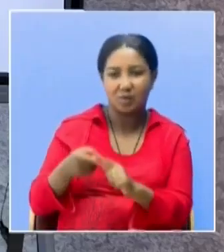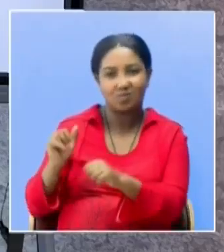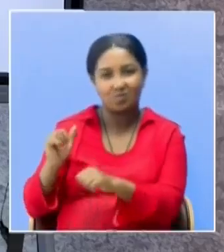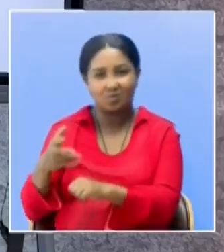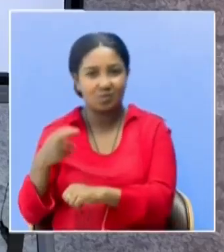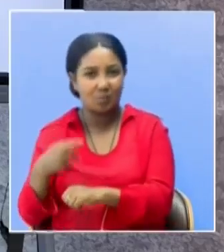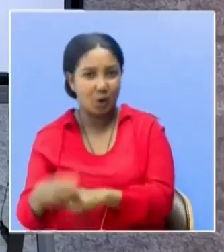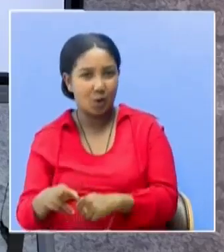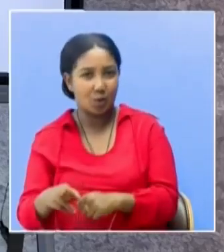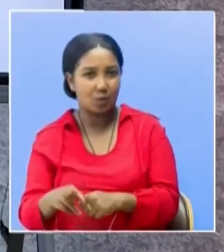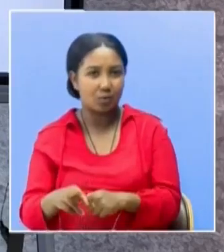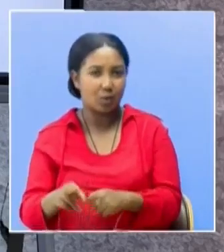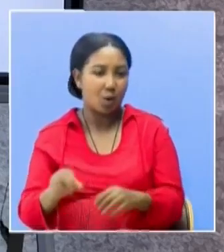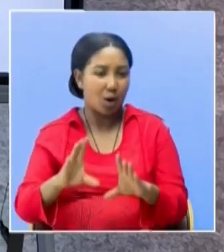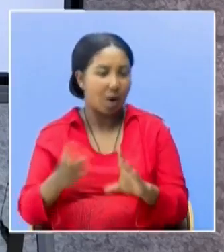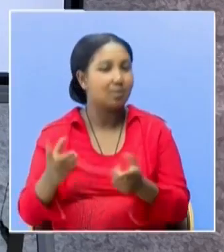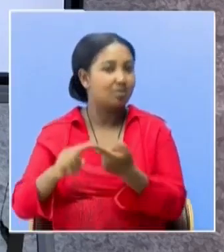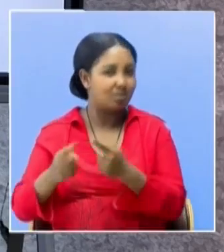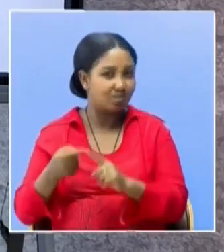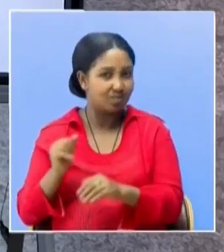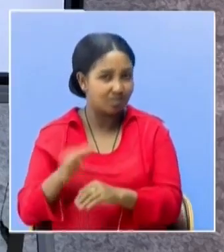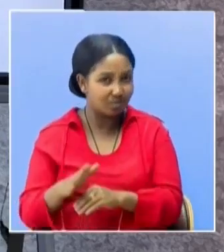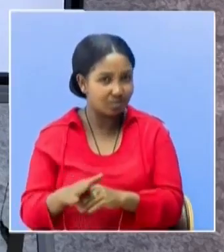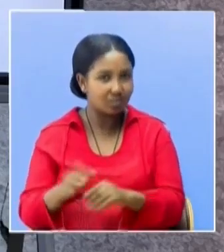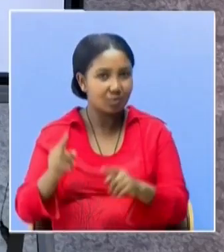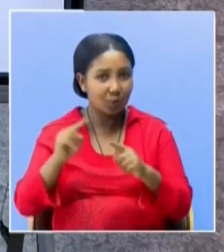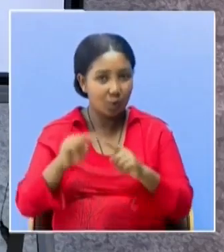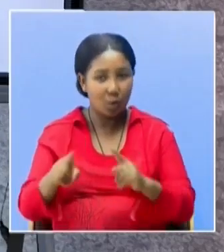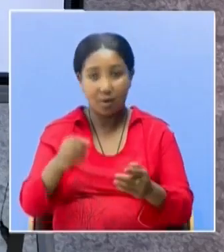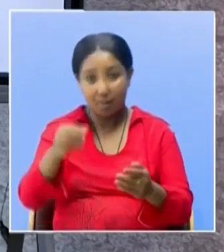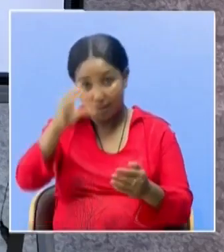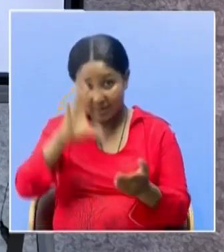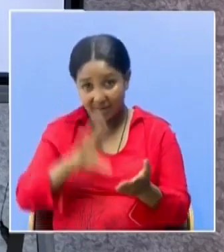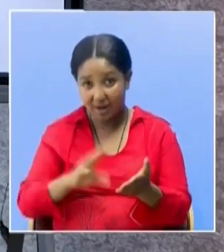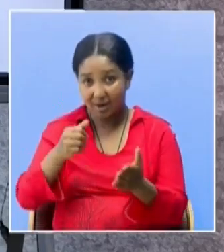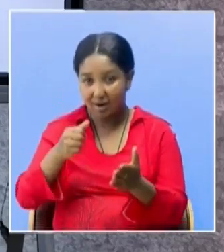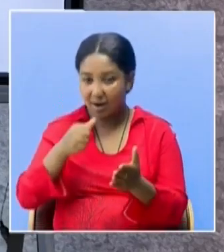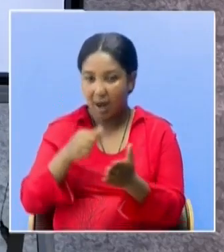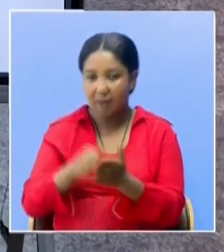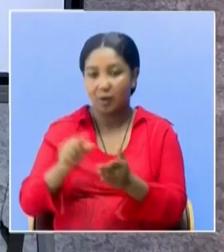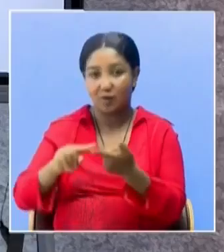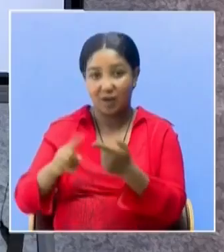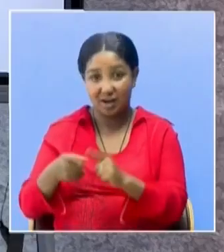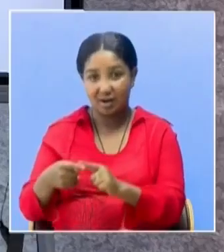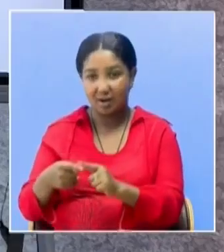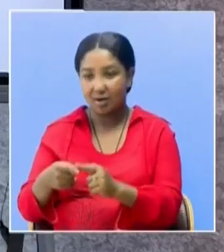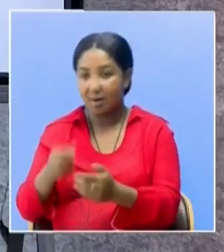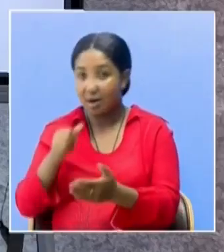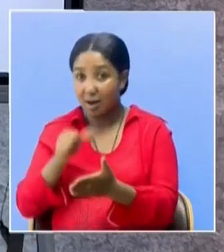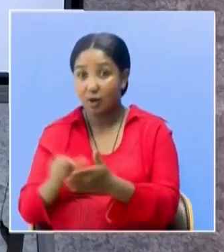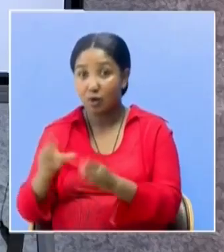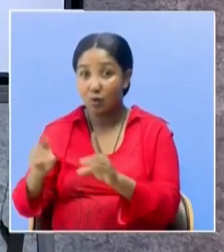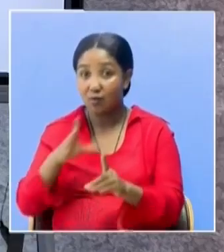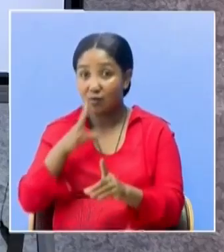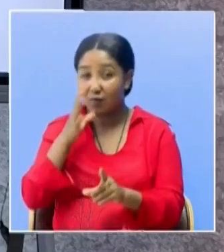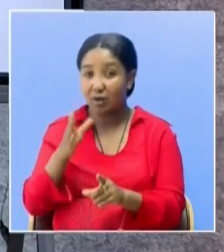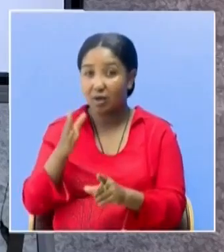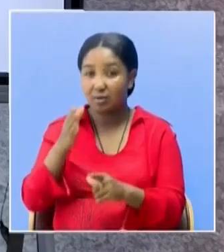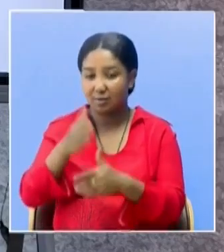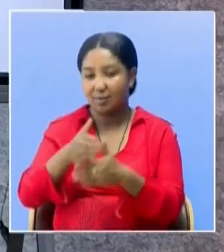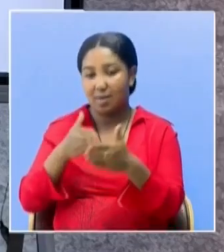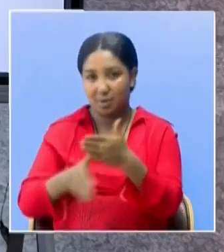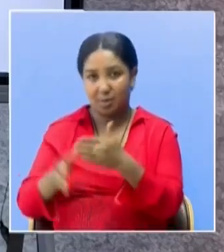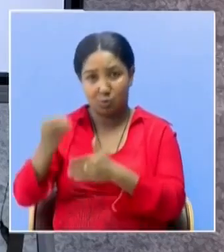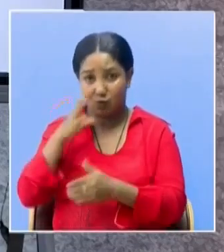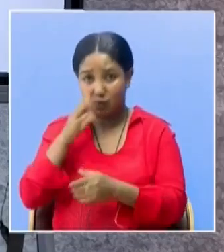maybe one of your classmates. While you are writing personal letter or friendly letter, don't forget that to keep all the